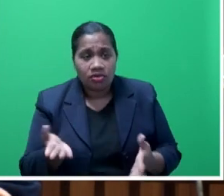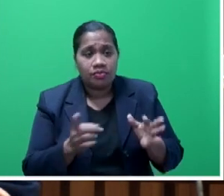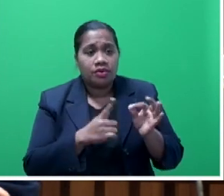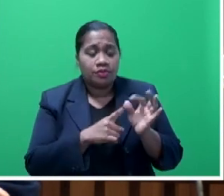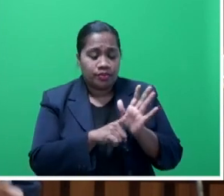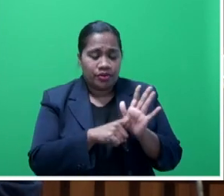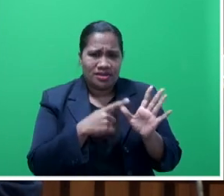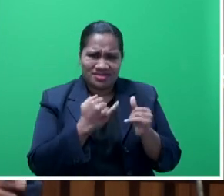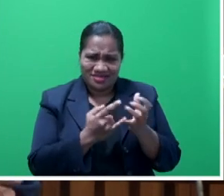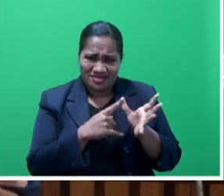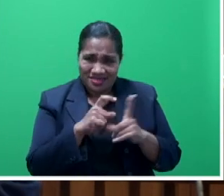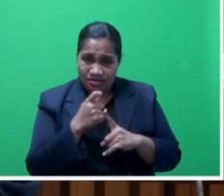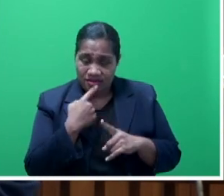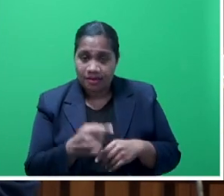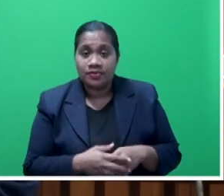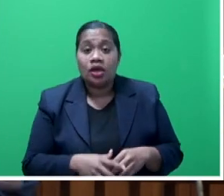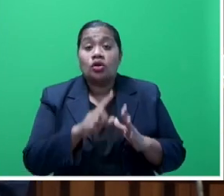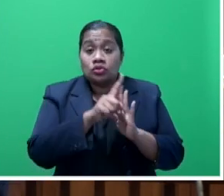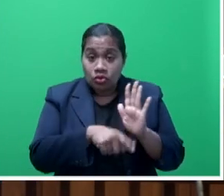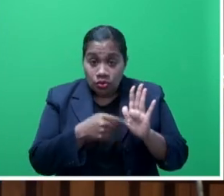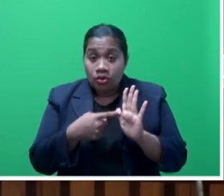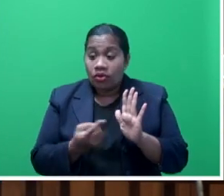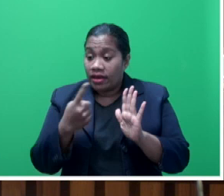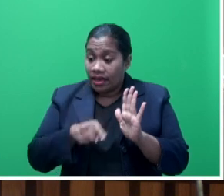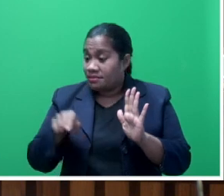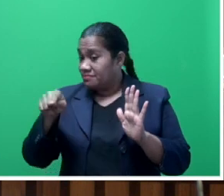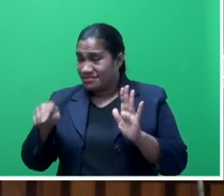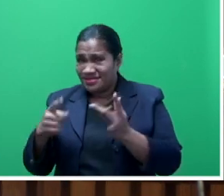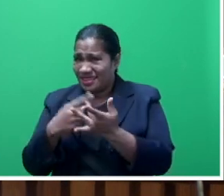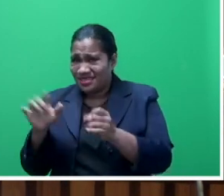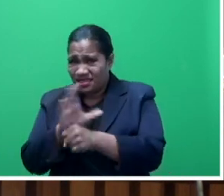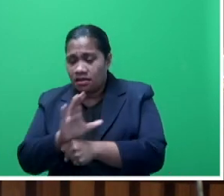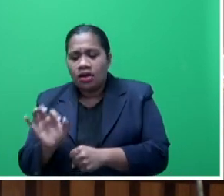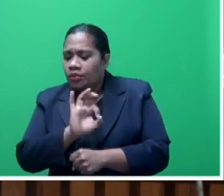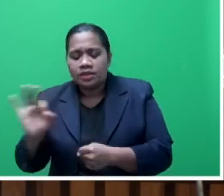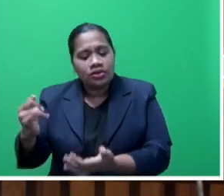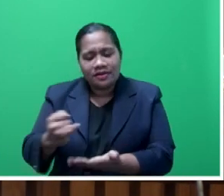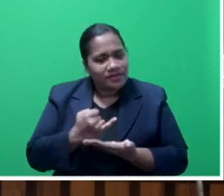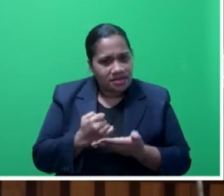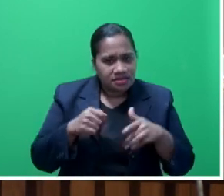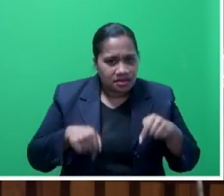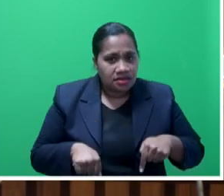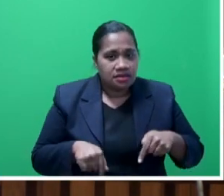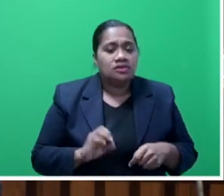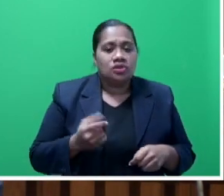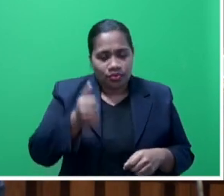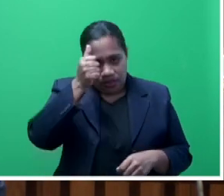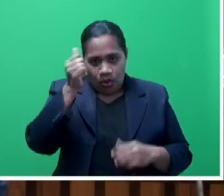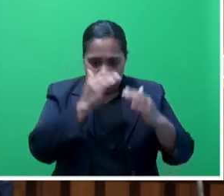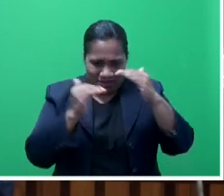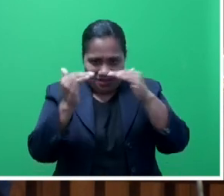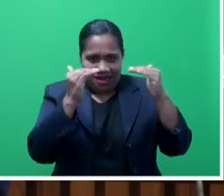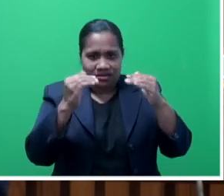Chugoku and JIBIC would not invest in Fiji. And we know the standards that Japanese companies